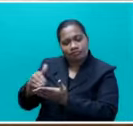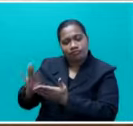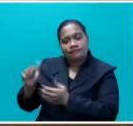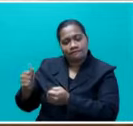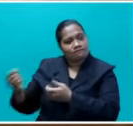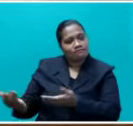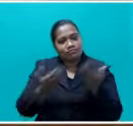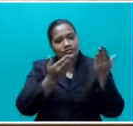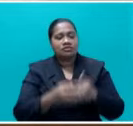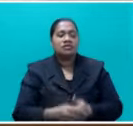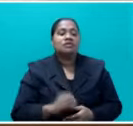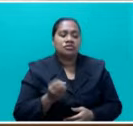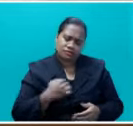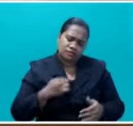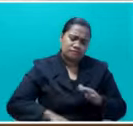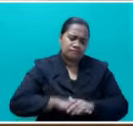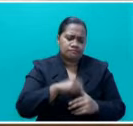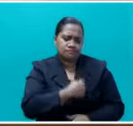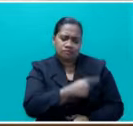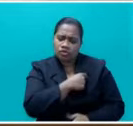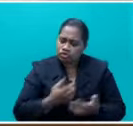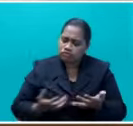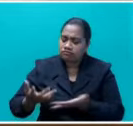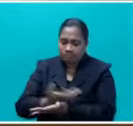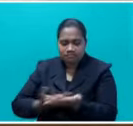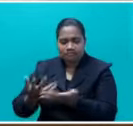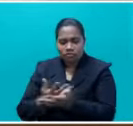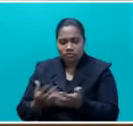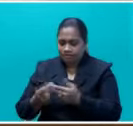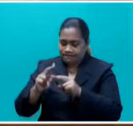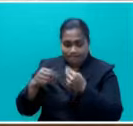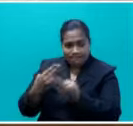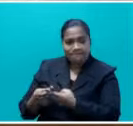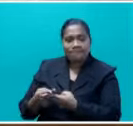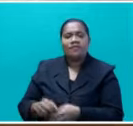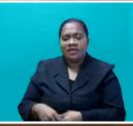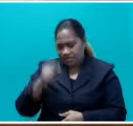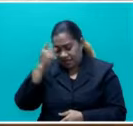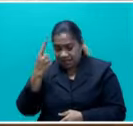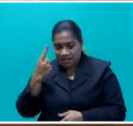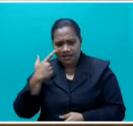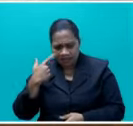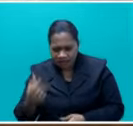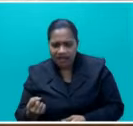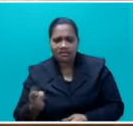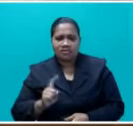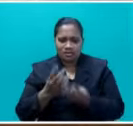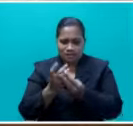have ongoing dialogue with our Micronesian family to nurture understanding and find an amicable